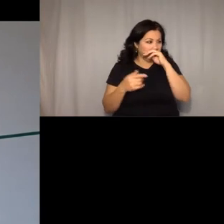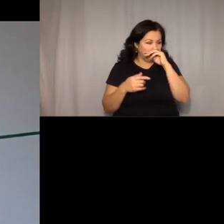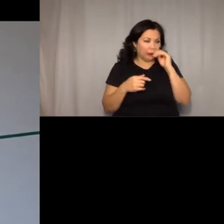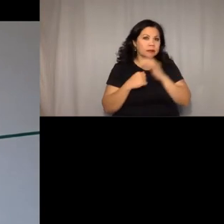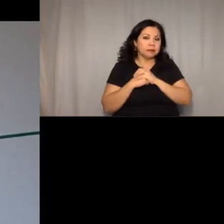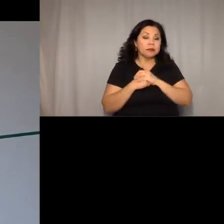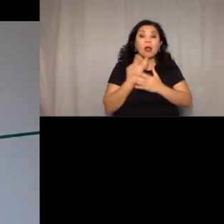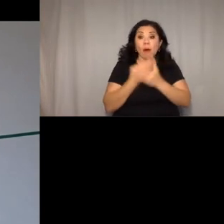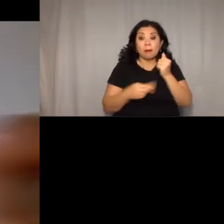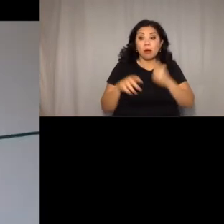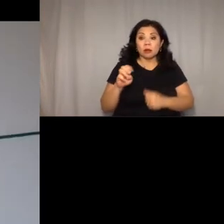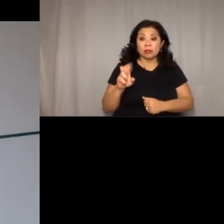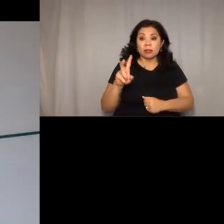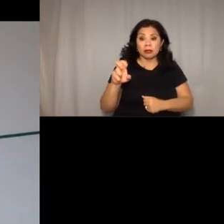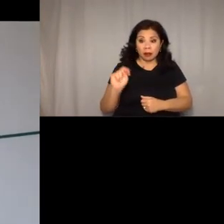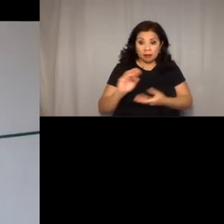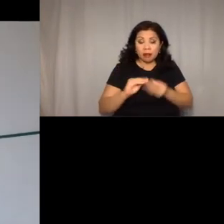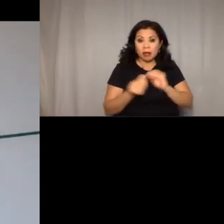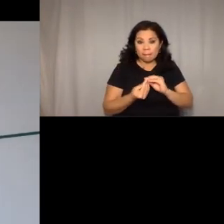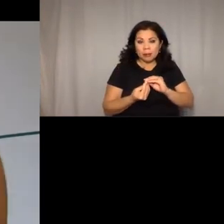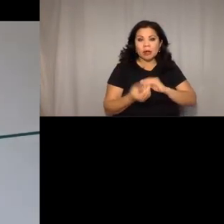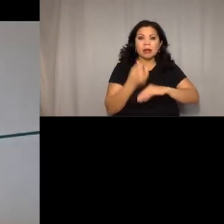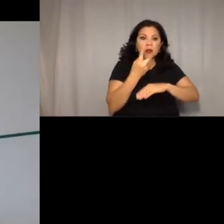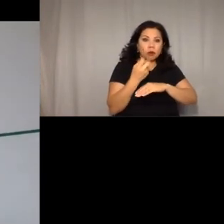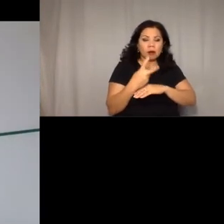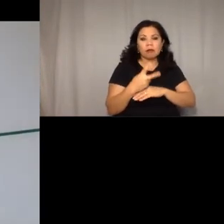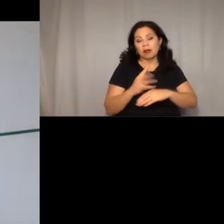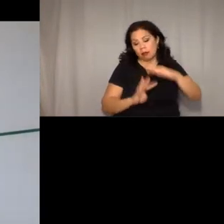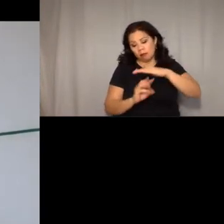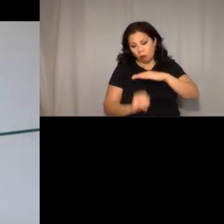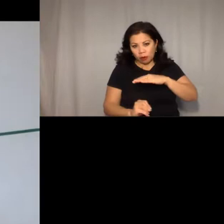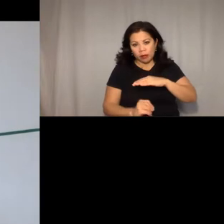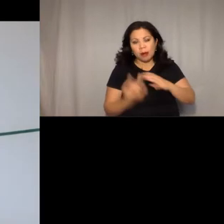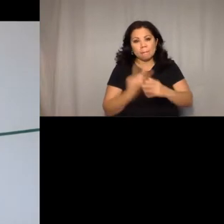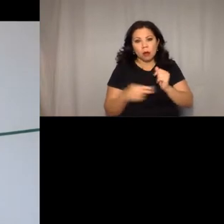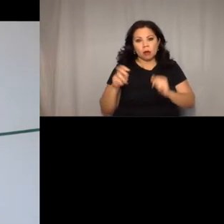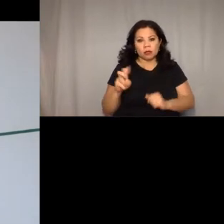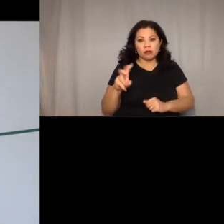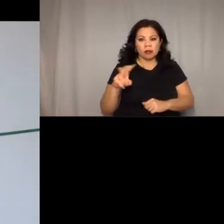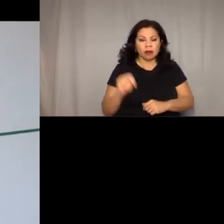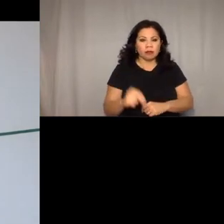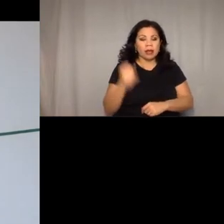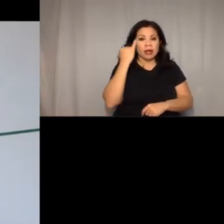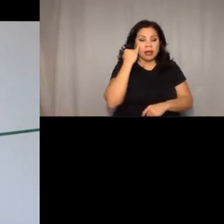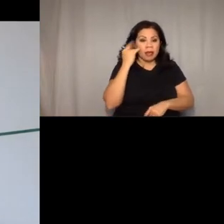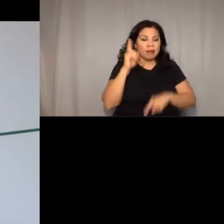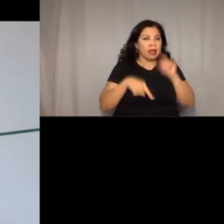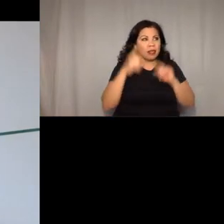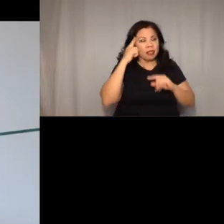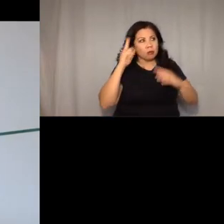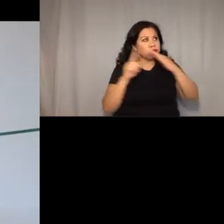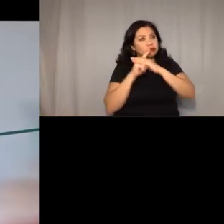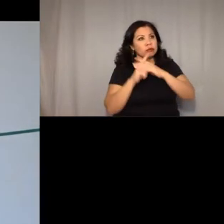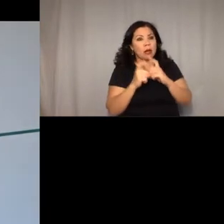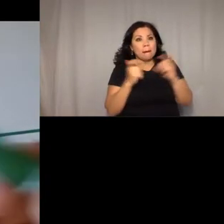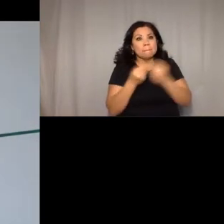that they're both evens. 12 is even and 40 is even, so if I can't think of the biggest one, if they're both even,